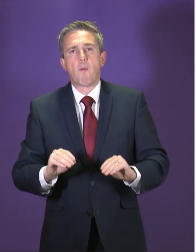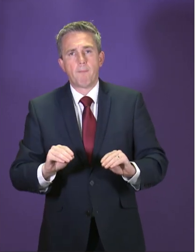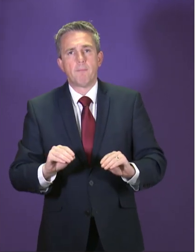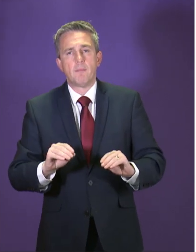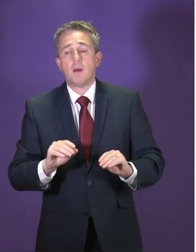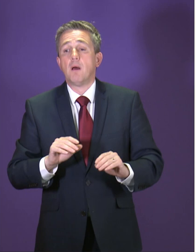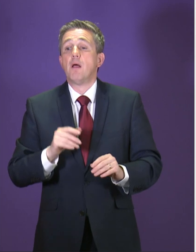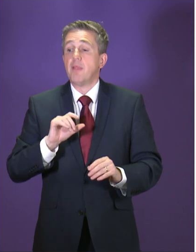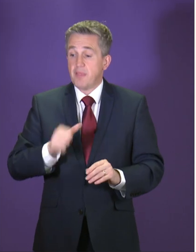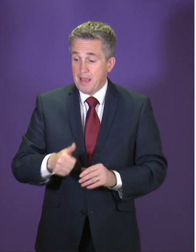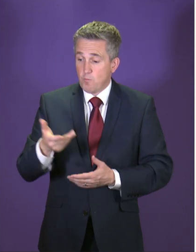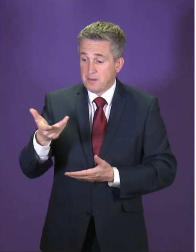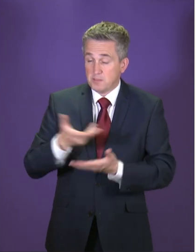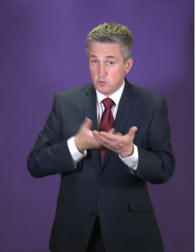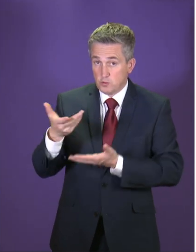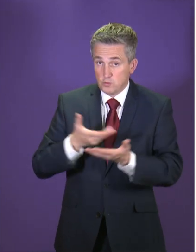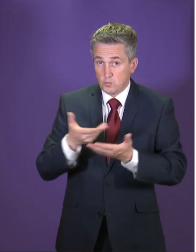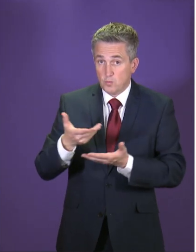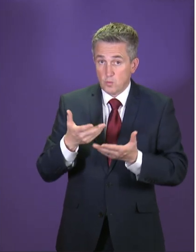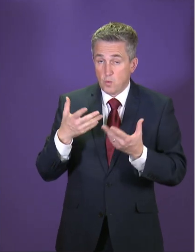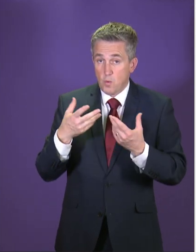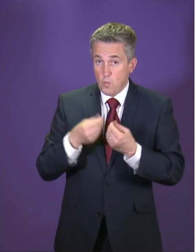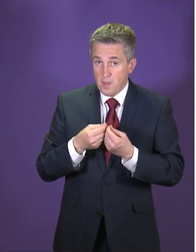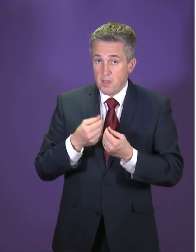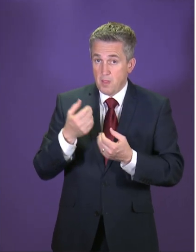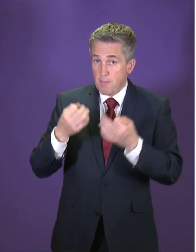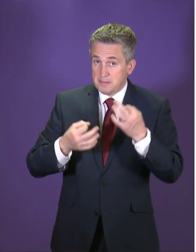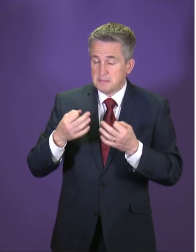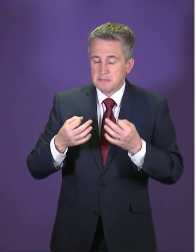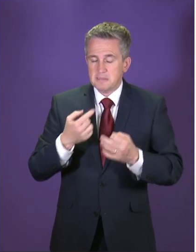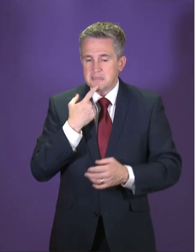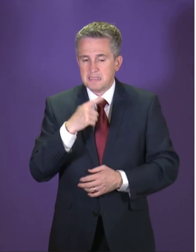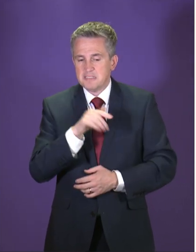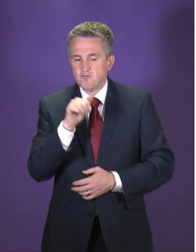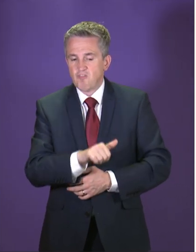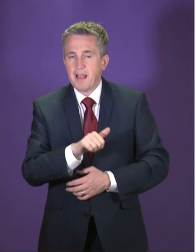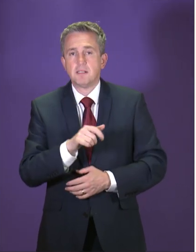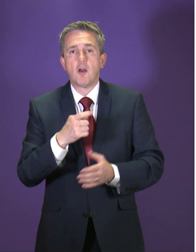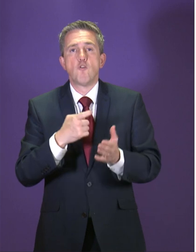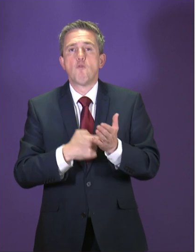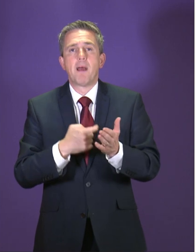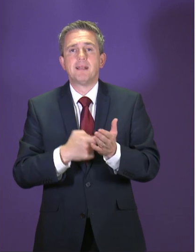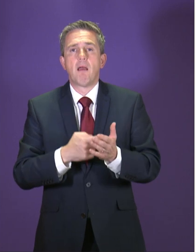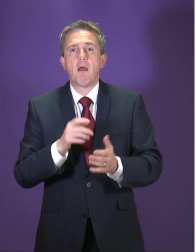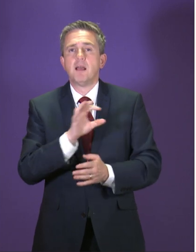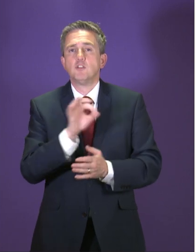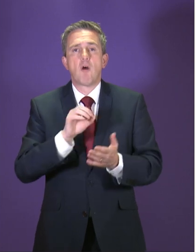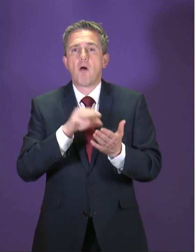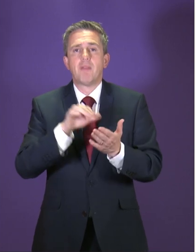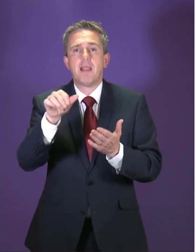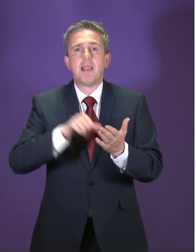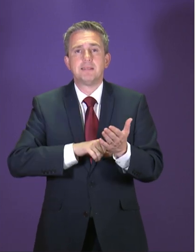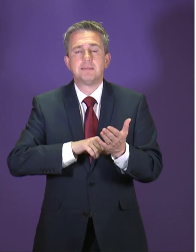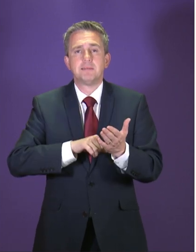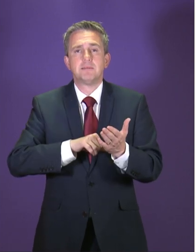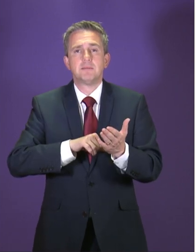the discussion with the assistants of them, they said, he has the right. Unfortunately, Romania was not mentioned there. So they